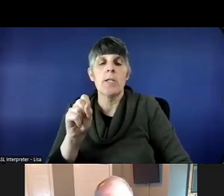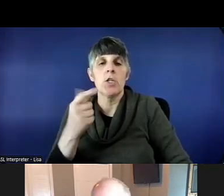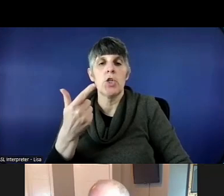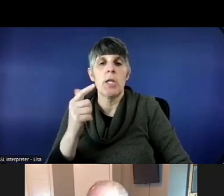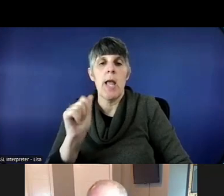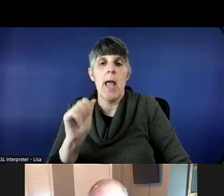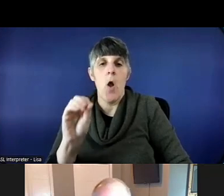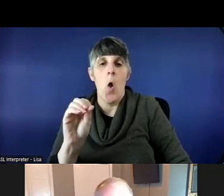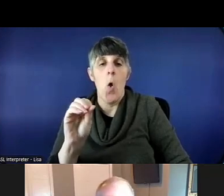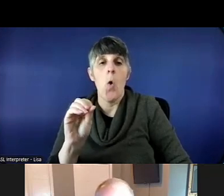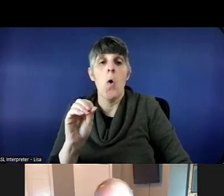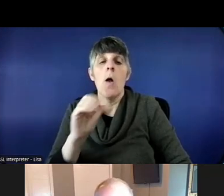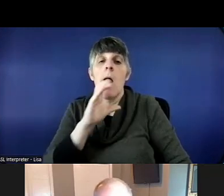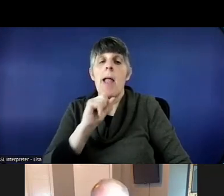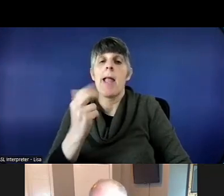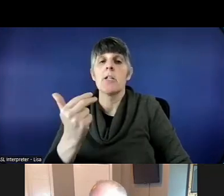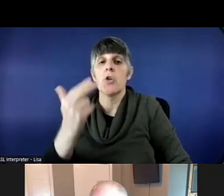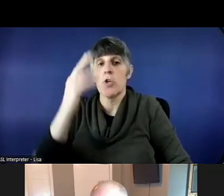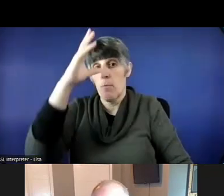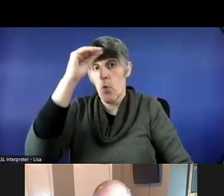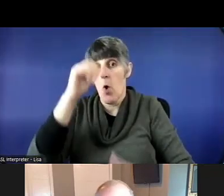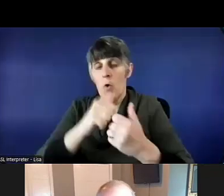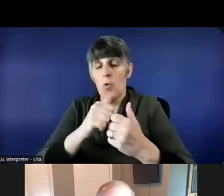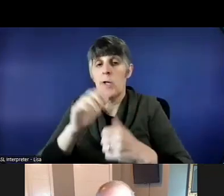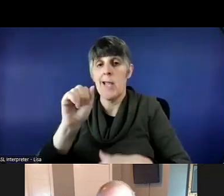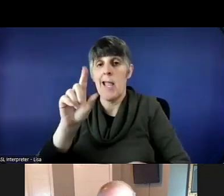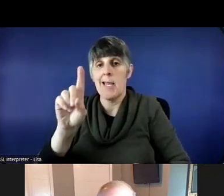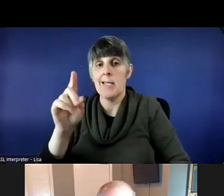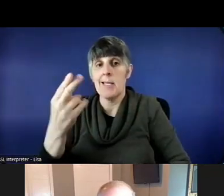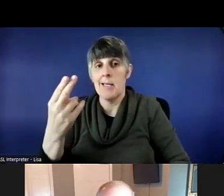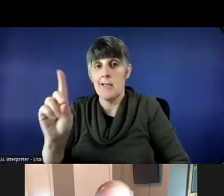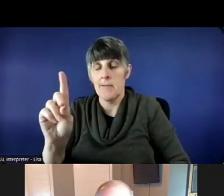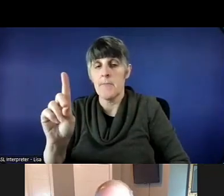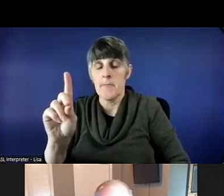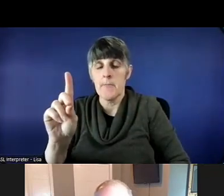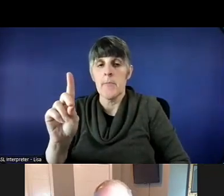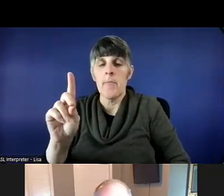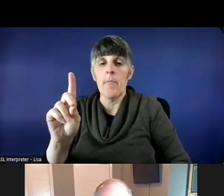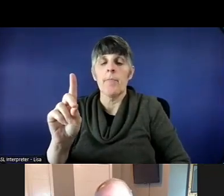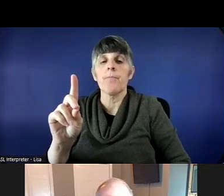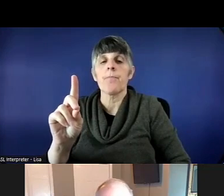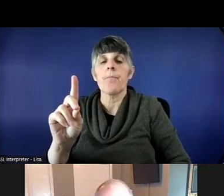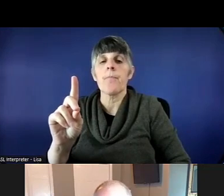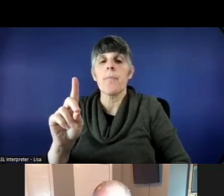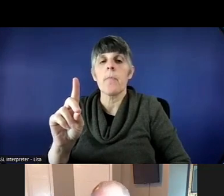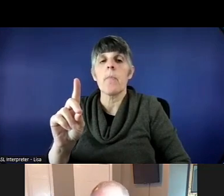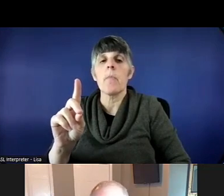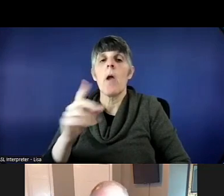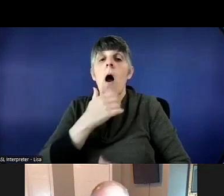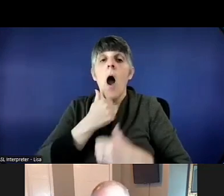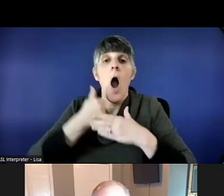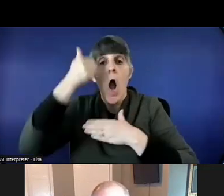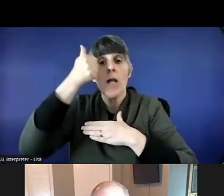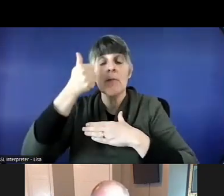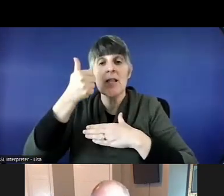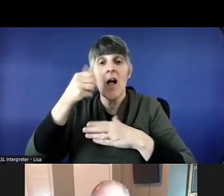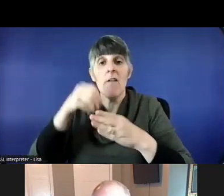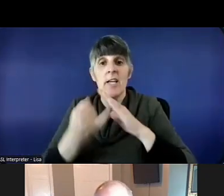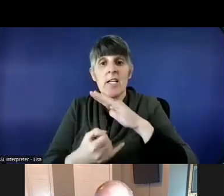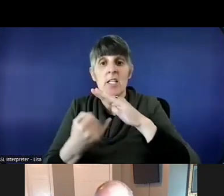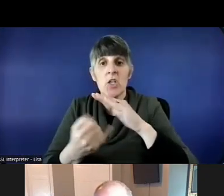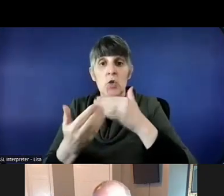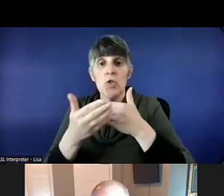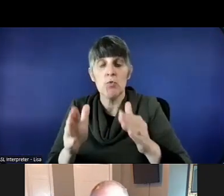USGAO, where a 13-year-old boy with attention deficit and hyperactivity disorder hung himself in a seclusion